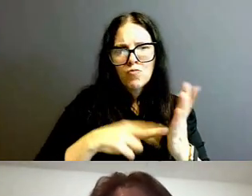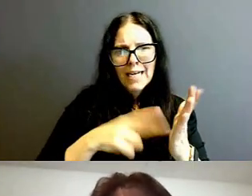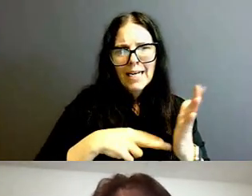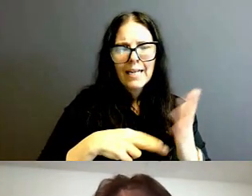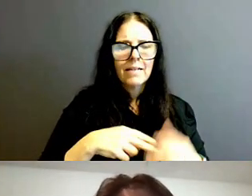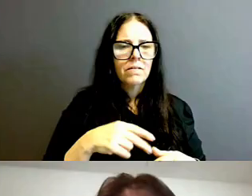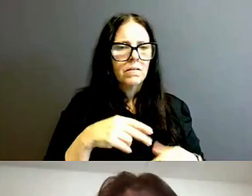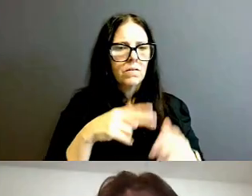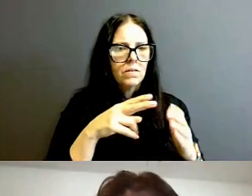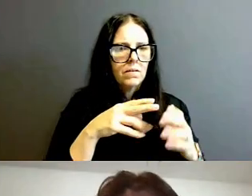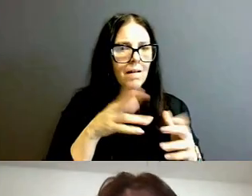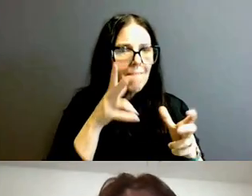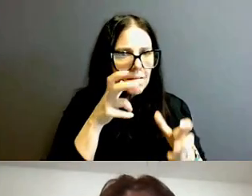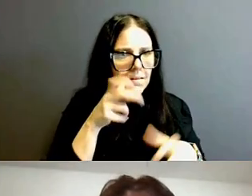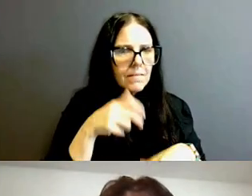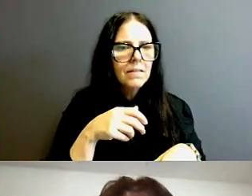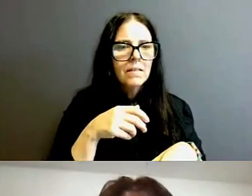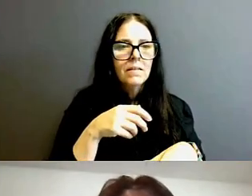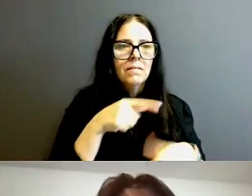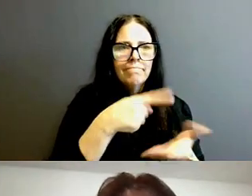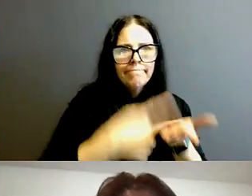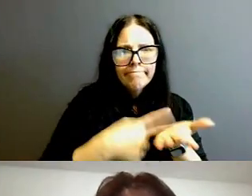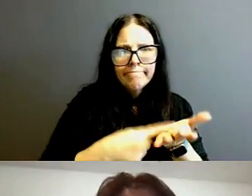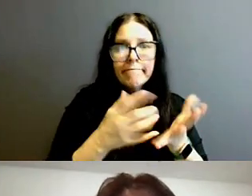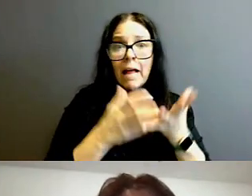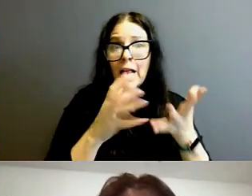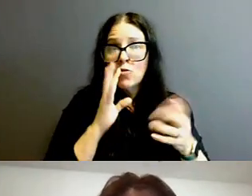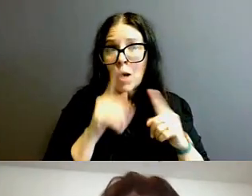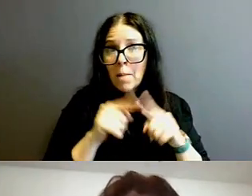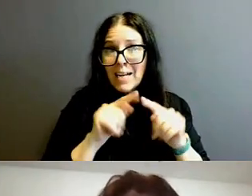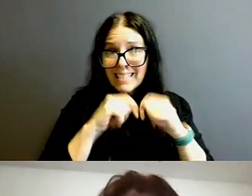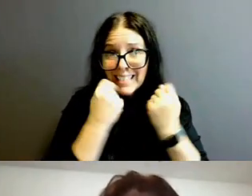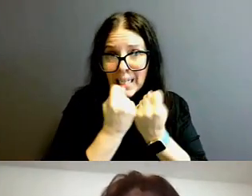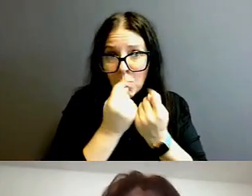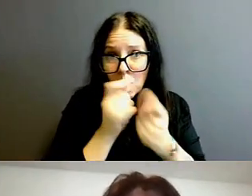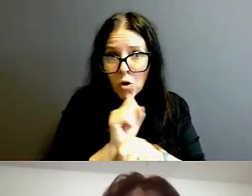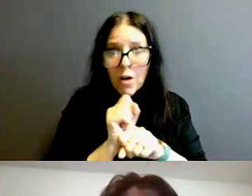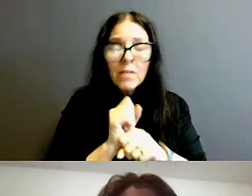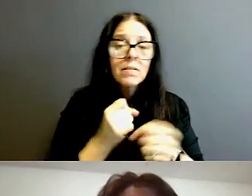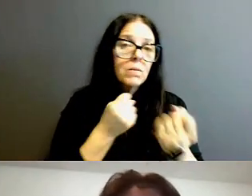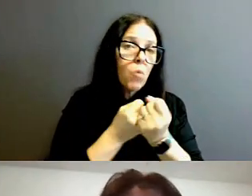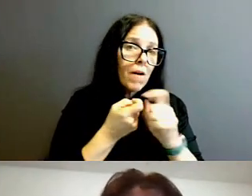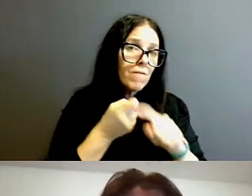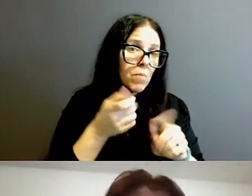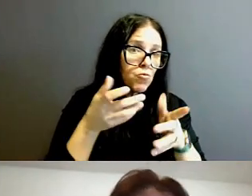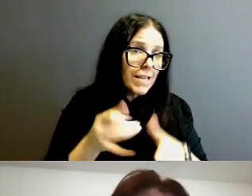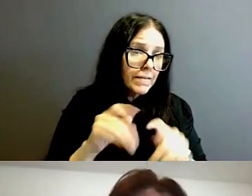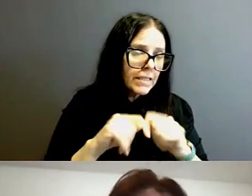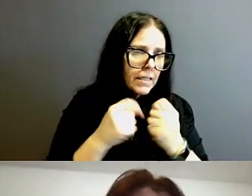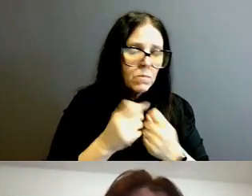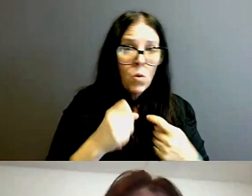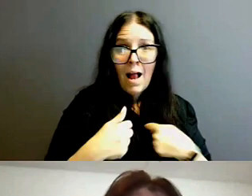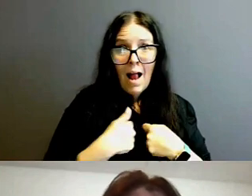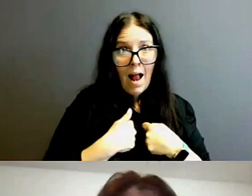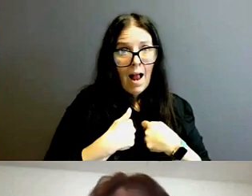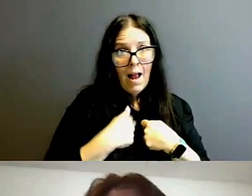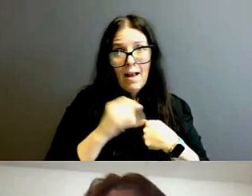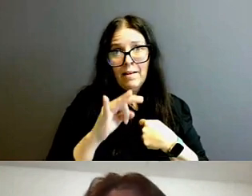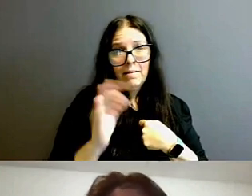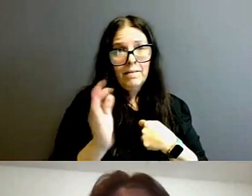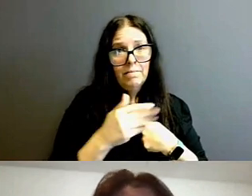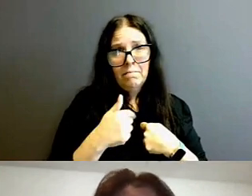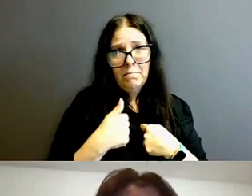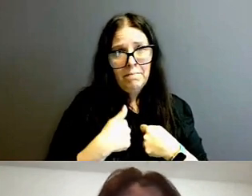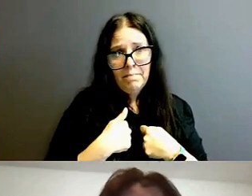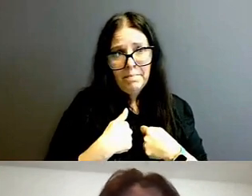lot of talk about teamwork and support by the rest of the team. So I mean, I wouldn't have survived probably in the